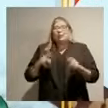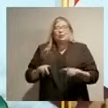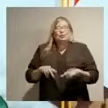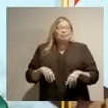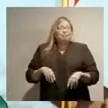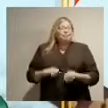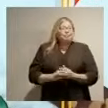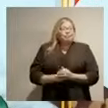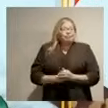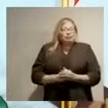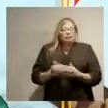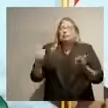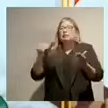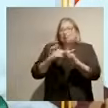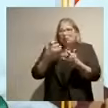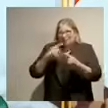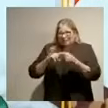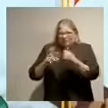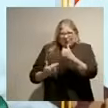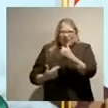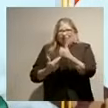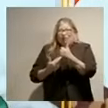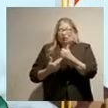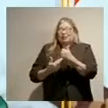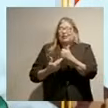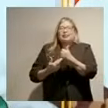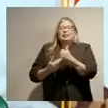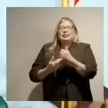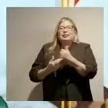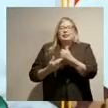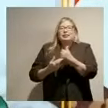once again reinforce, this isn't without,